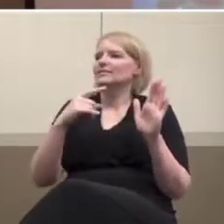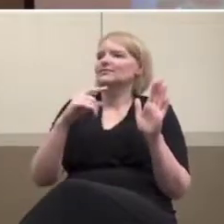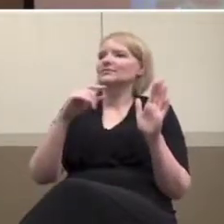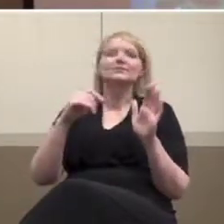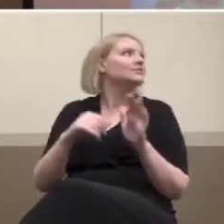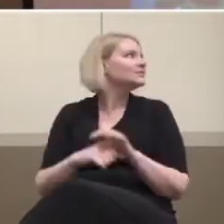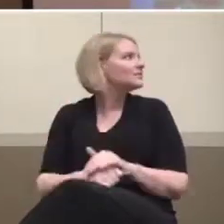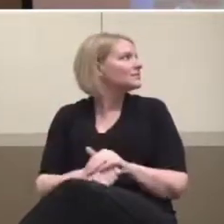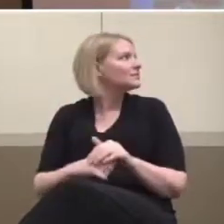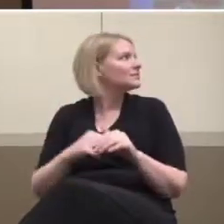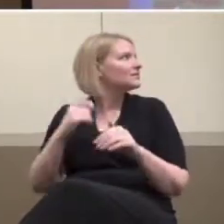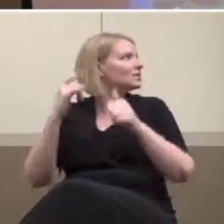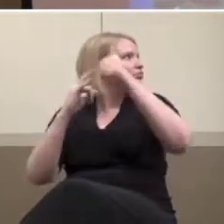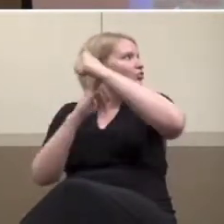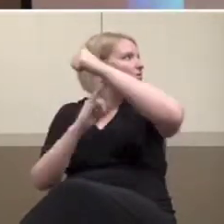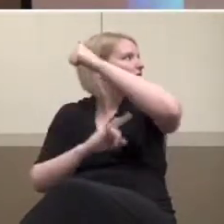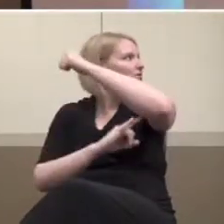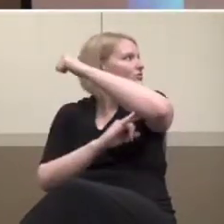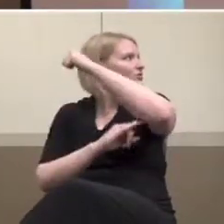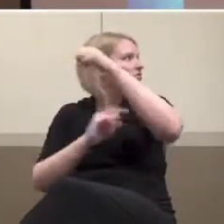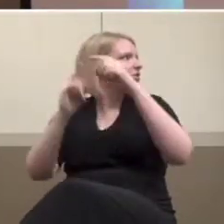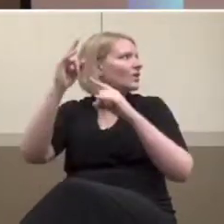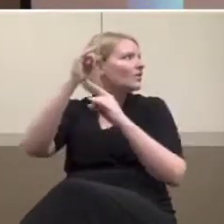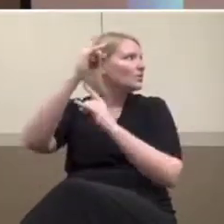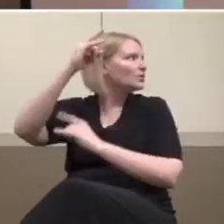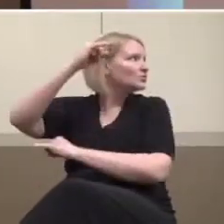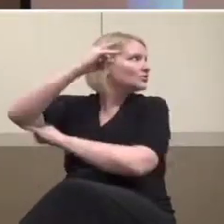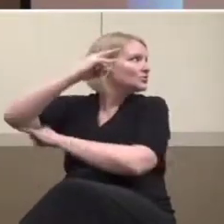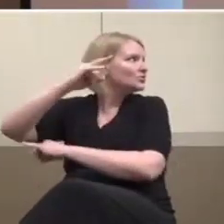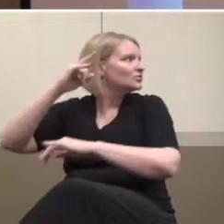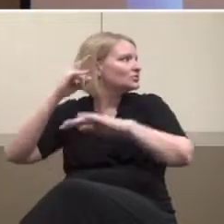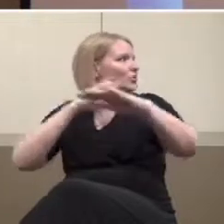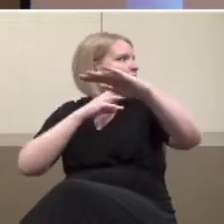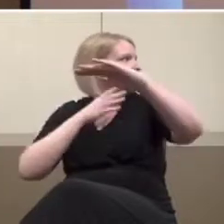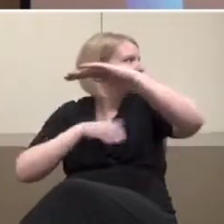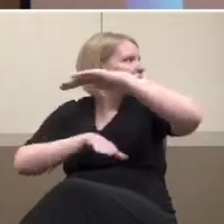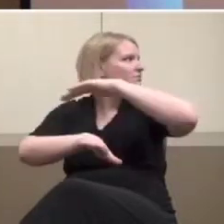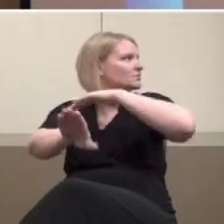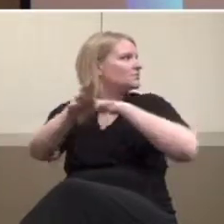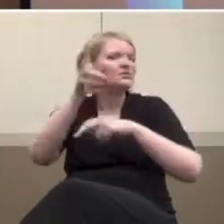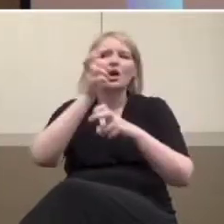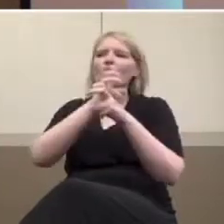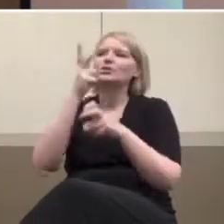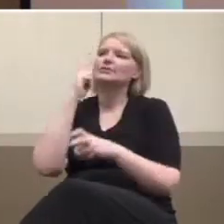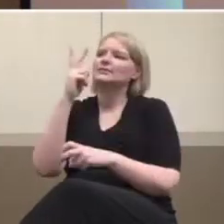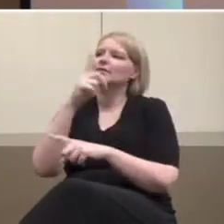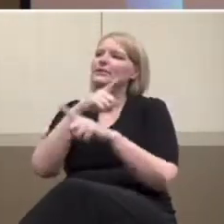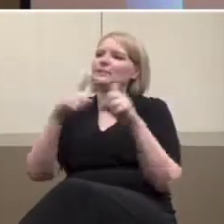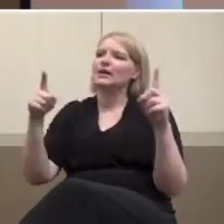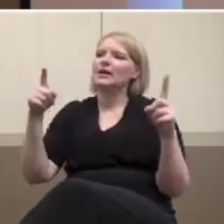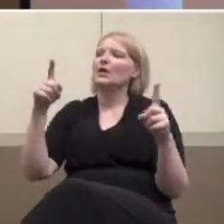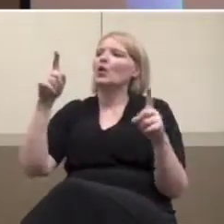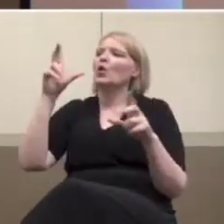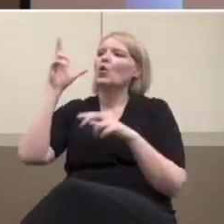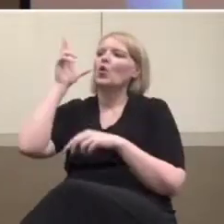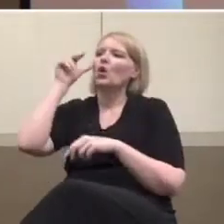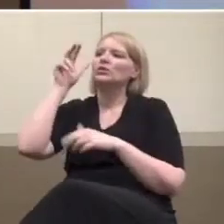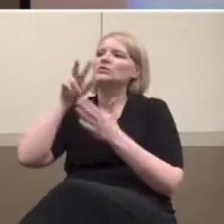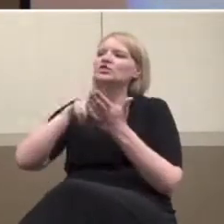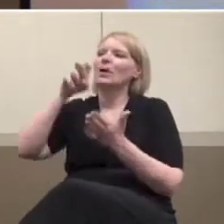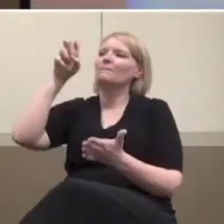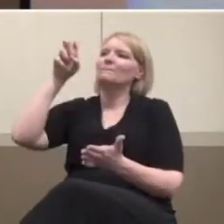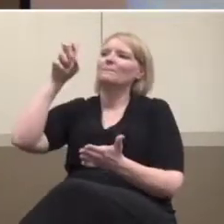over another bridge with water. This one's hard to see, but it's a horse, and he's jumping up because there's a